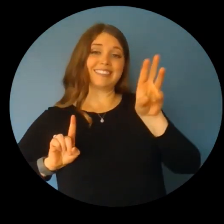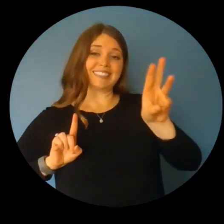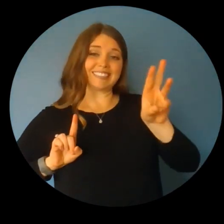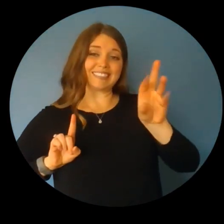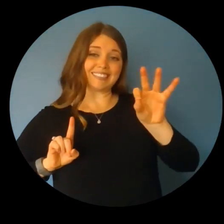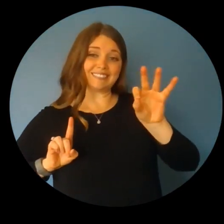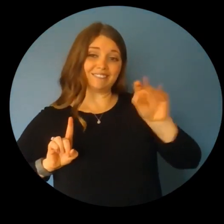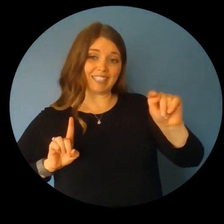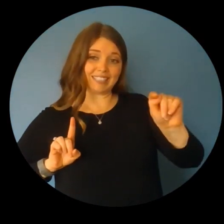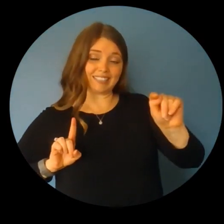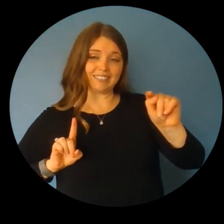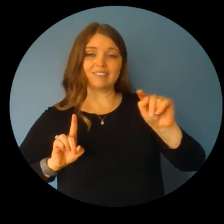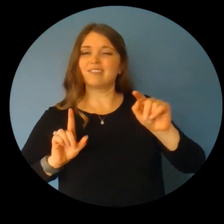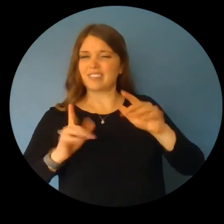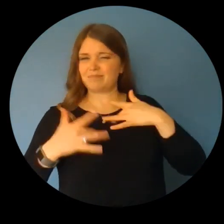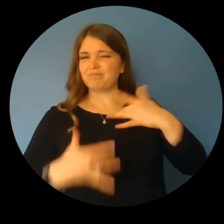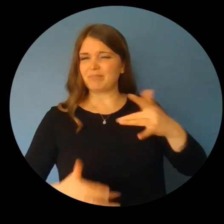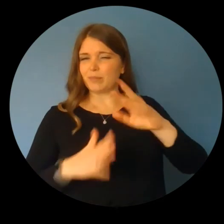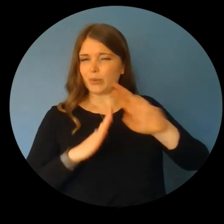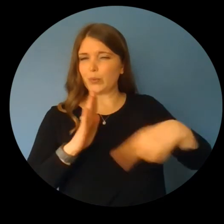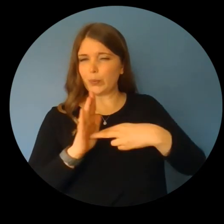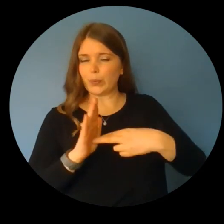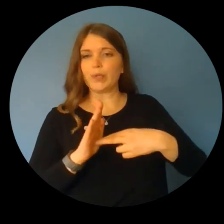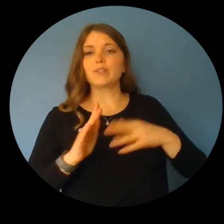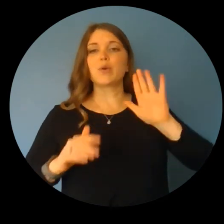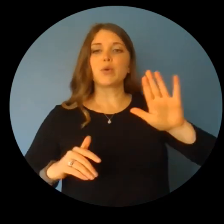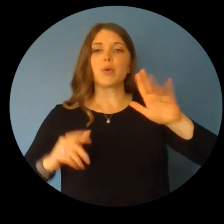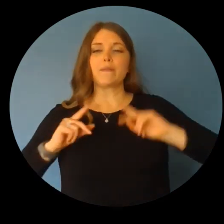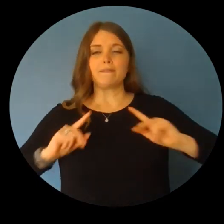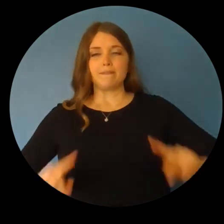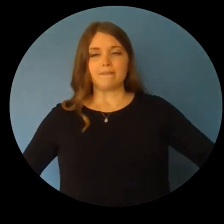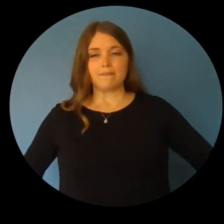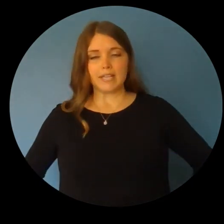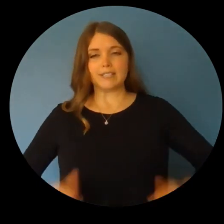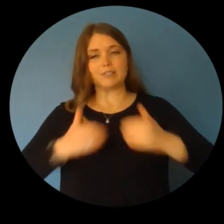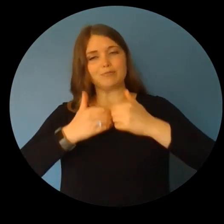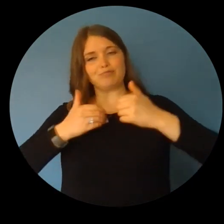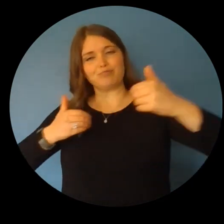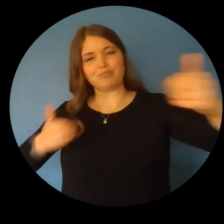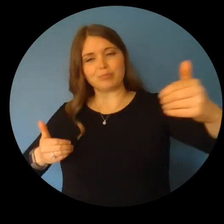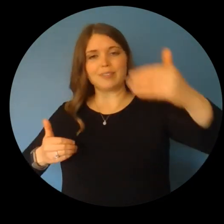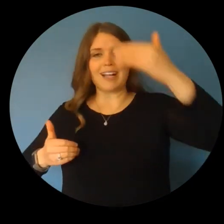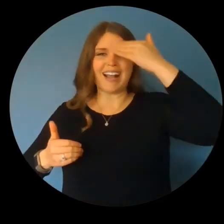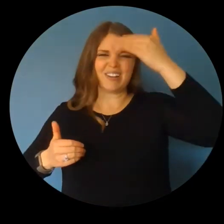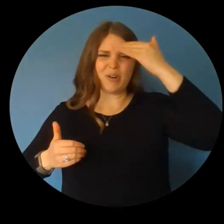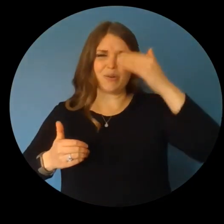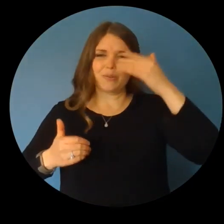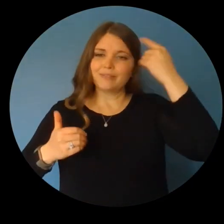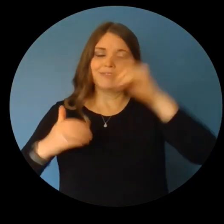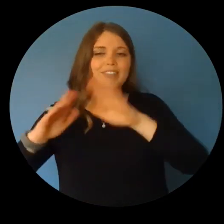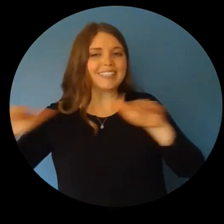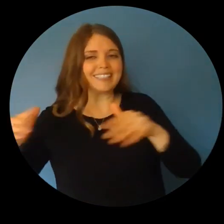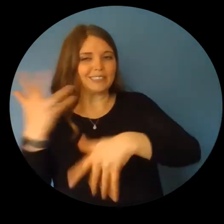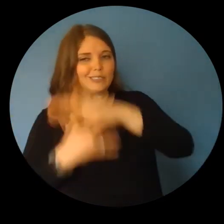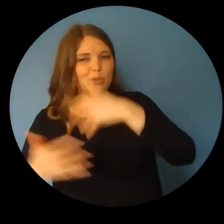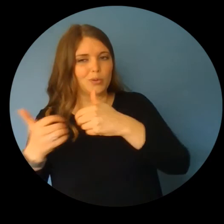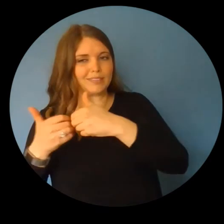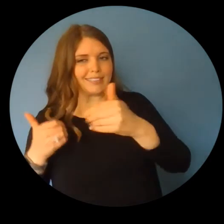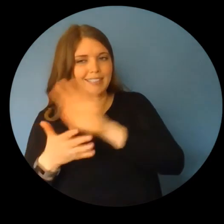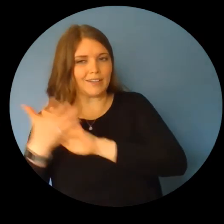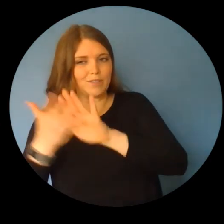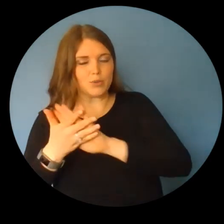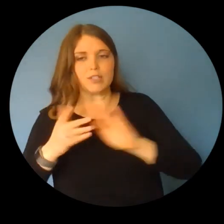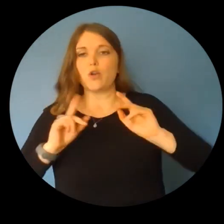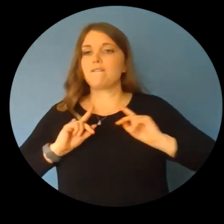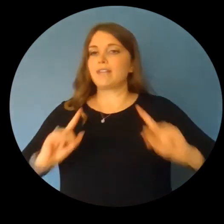so we're asking people to just keep your distance, your physical distance. I know that for kids sometimes that word social distancing can be really confusing,